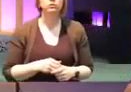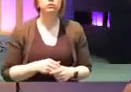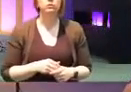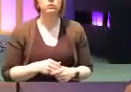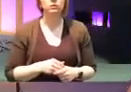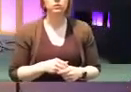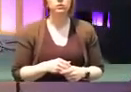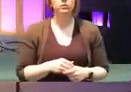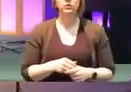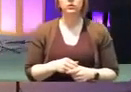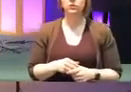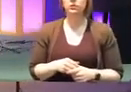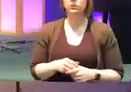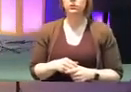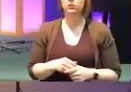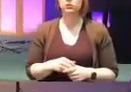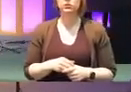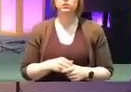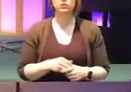Lift your voices.